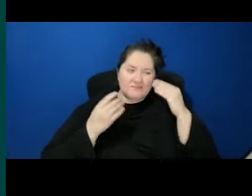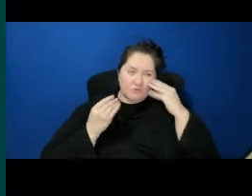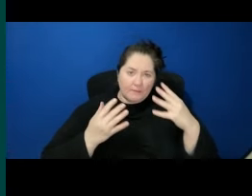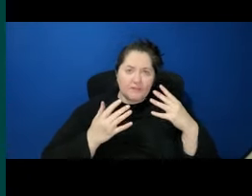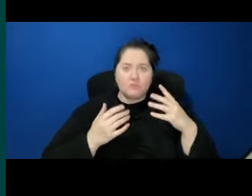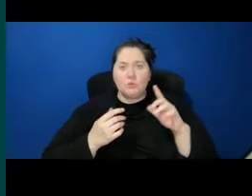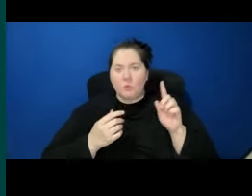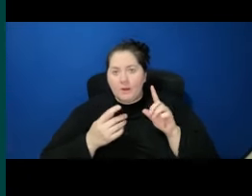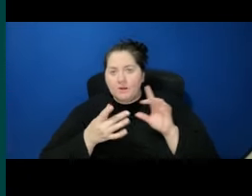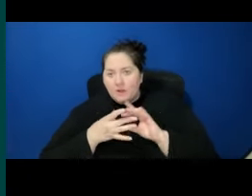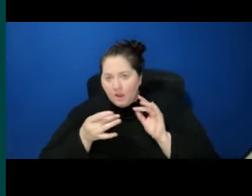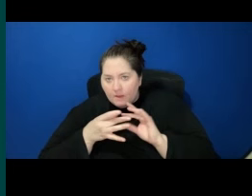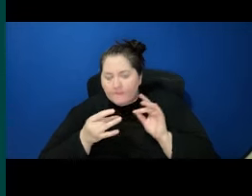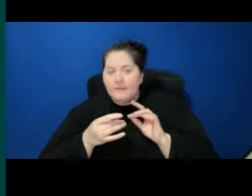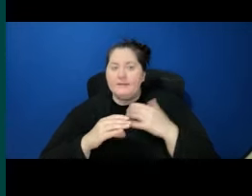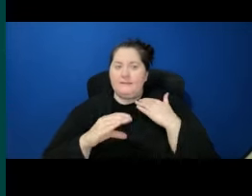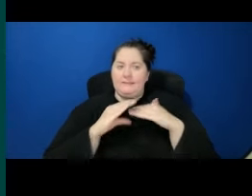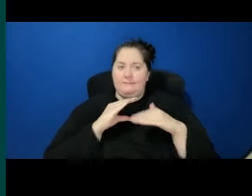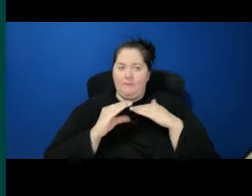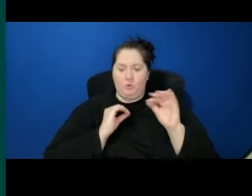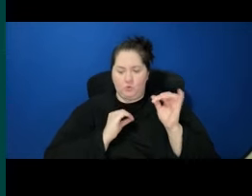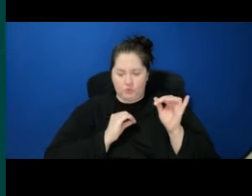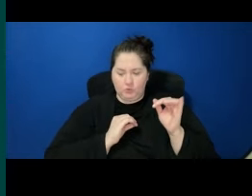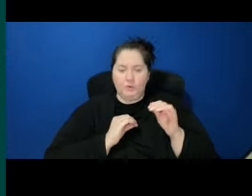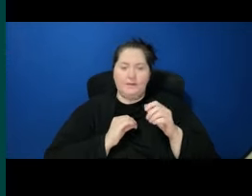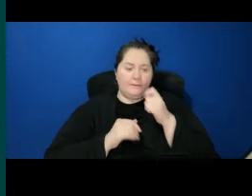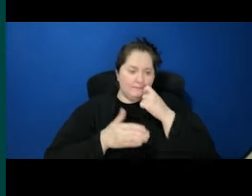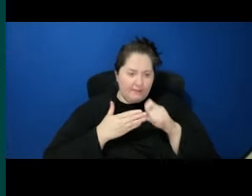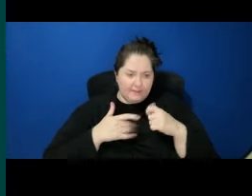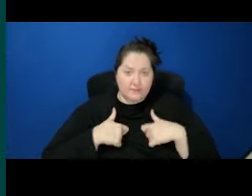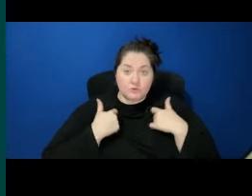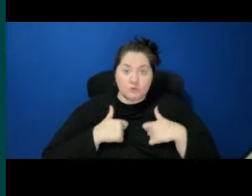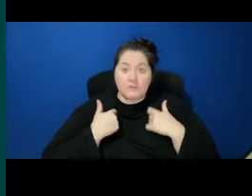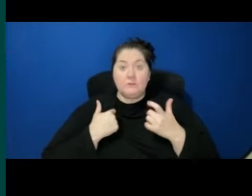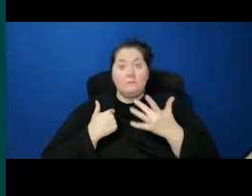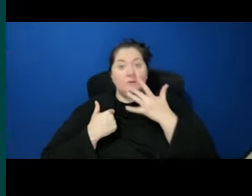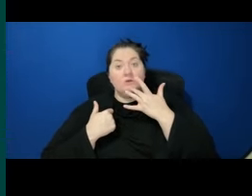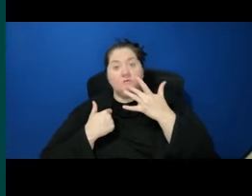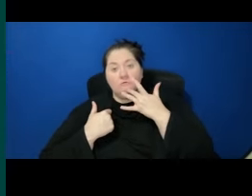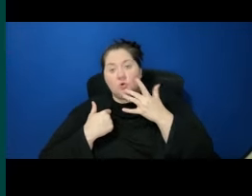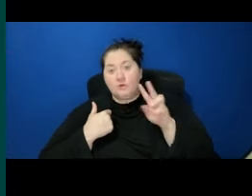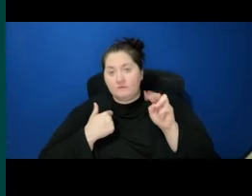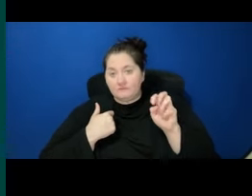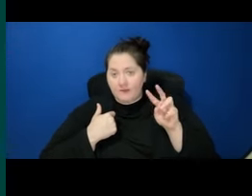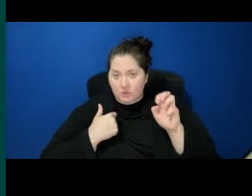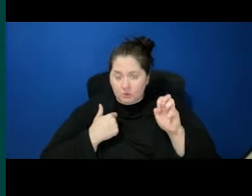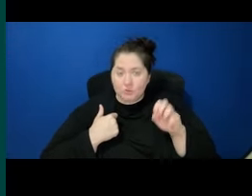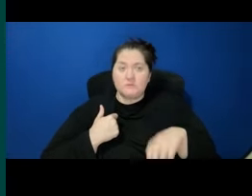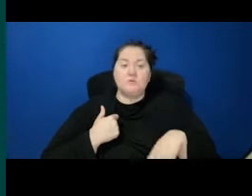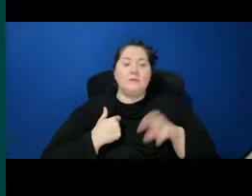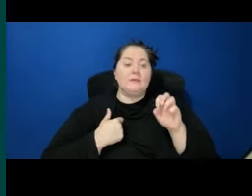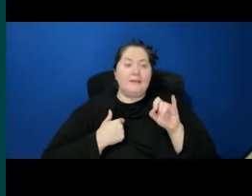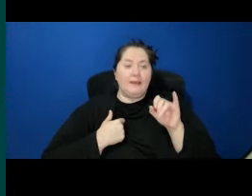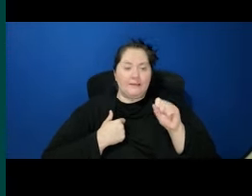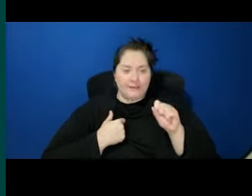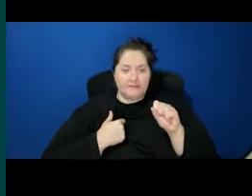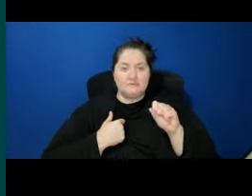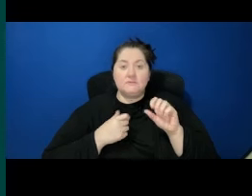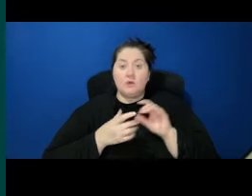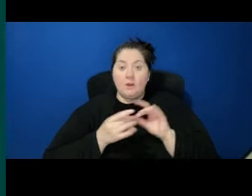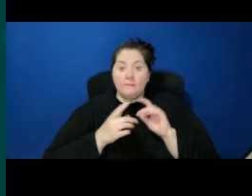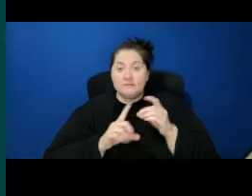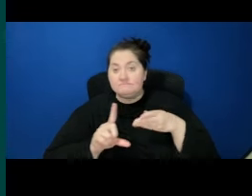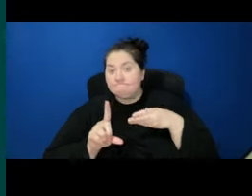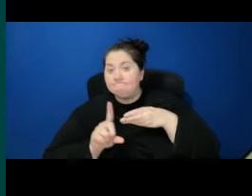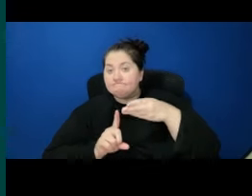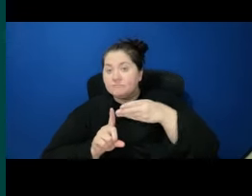comment. Yeah, and there's also an email and mailing addresses if you prefer those venues. Yeah, so EIS comments have to go to